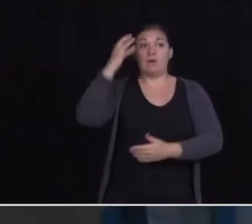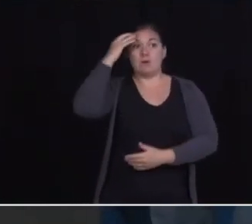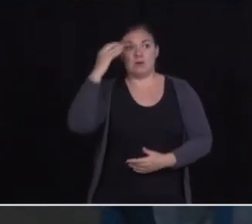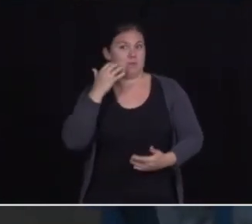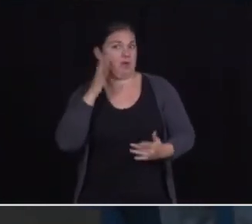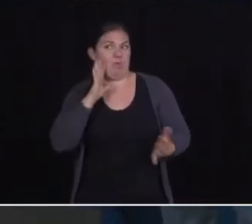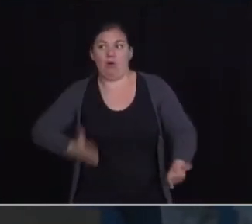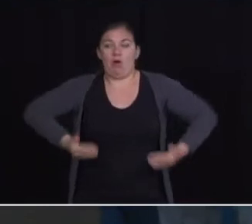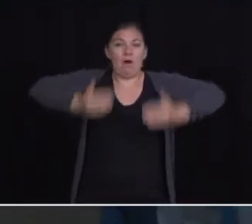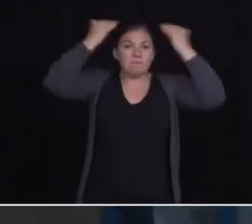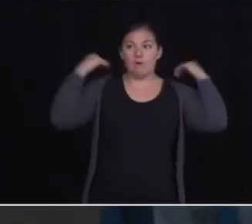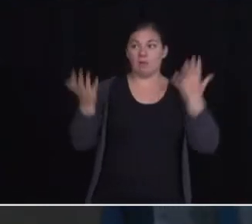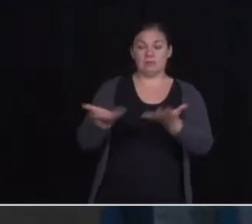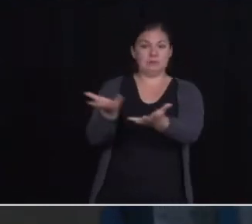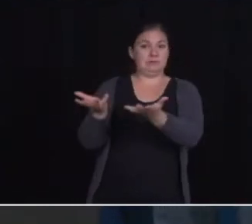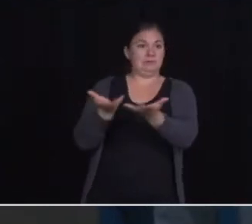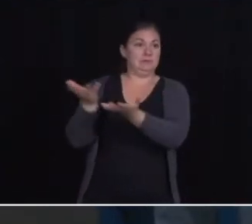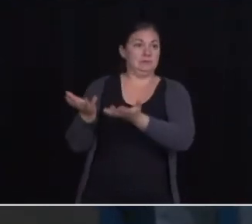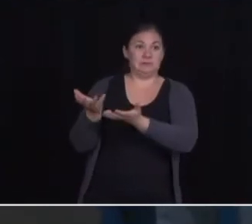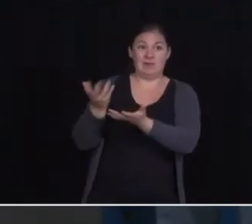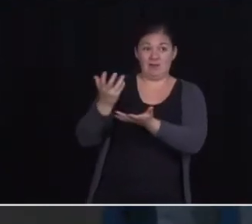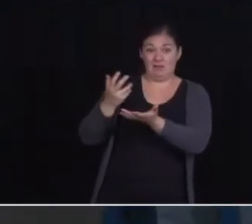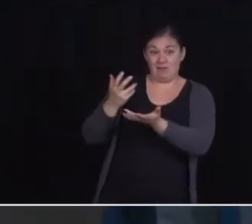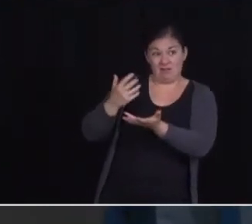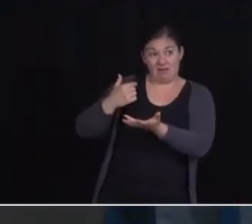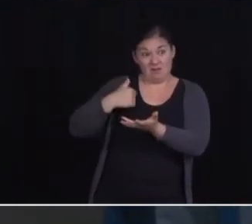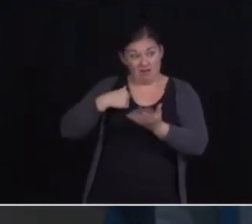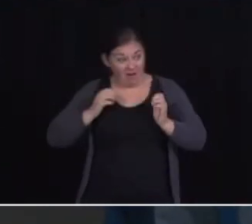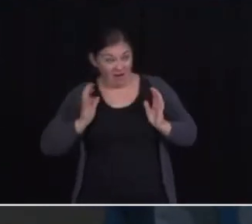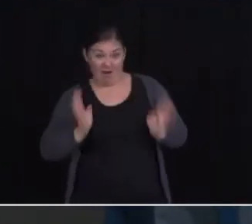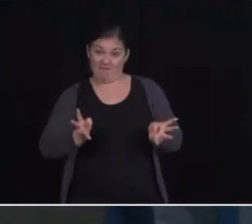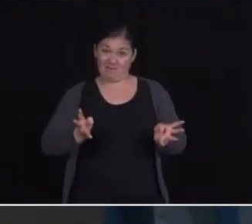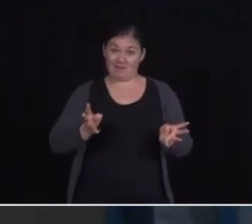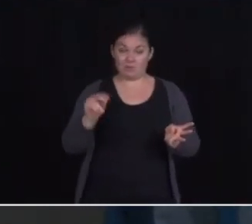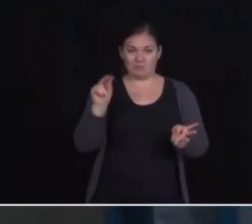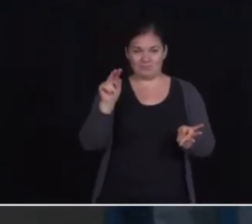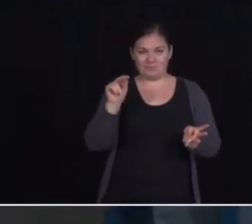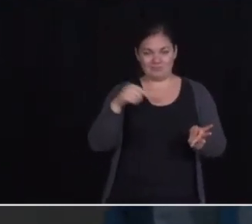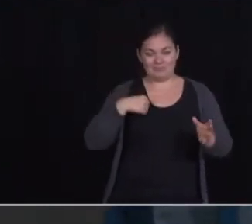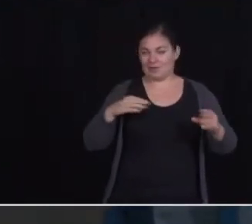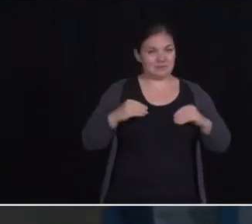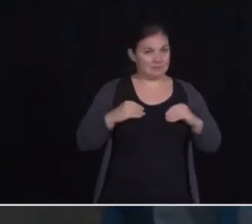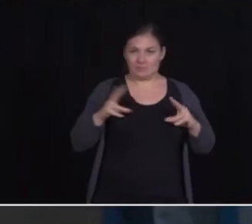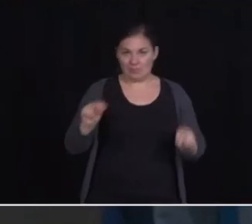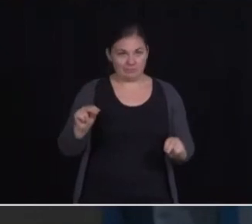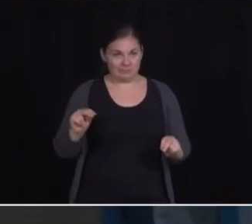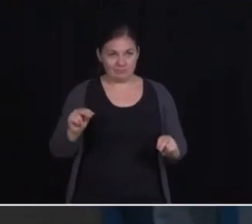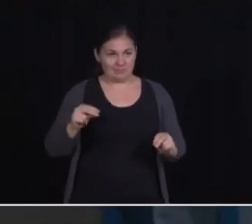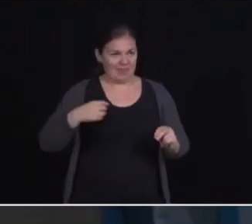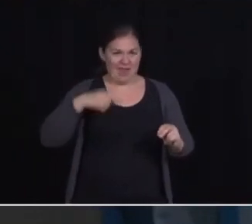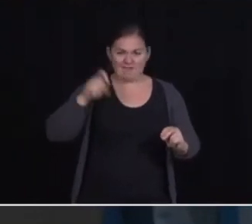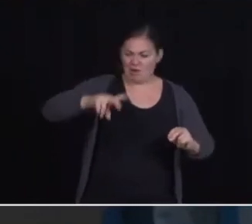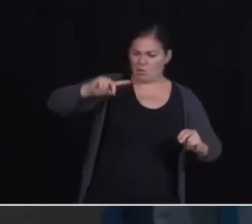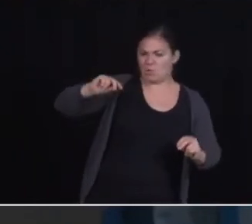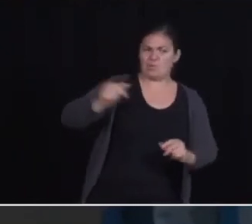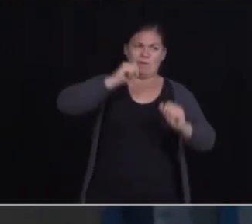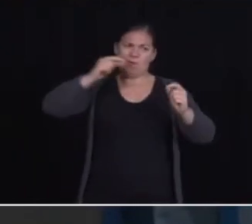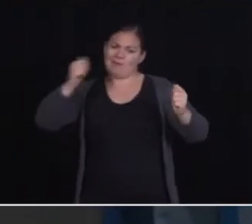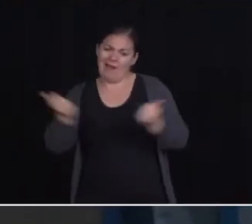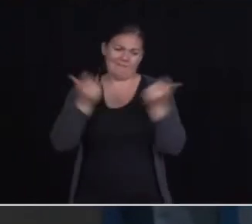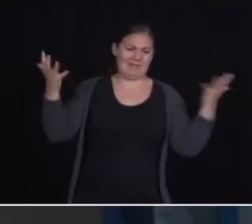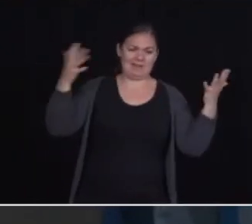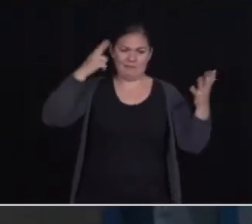happen. Friends, we have to do everything possible to avoid widespread lockdowns, and we cannot go back to